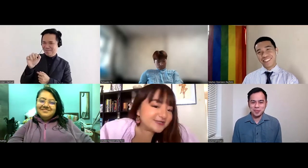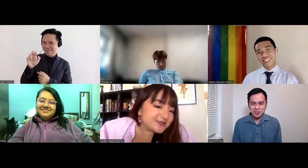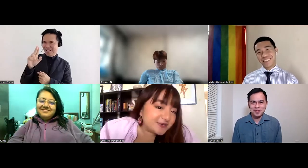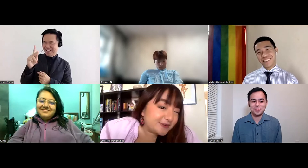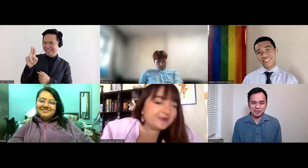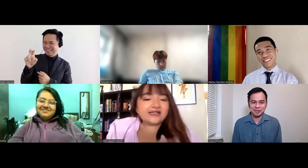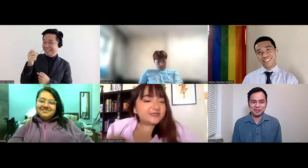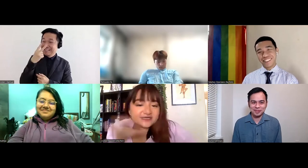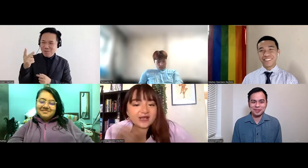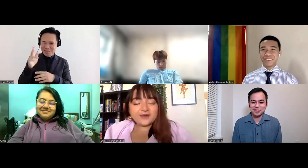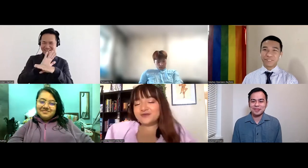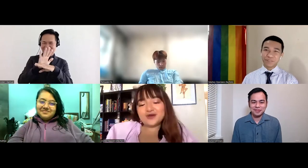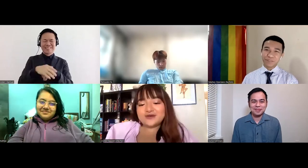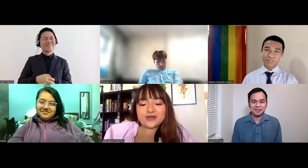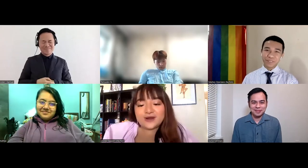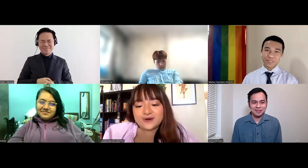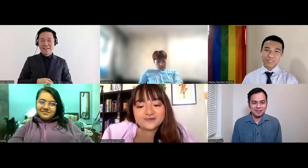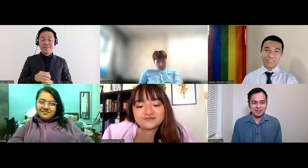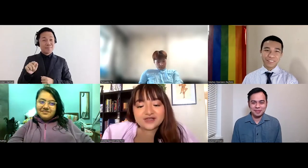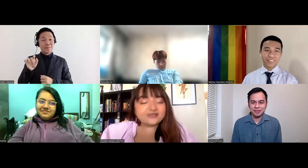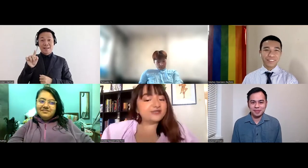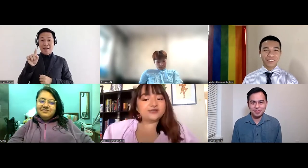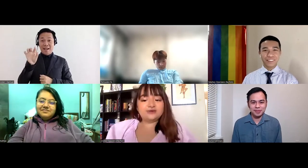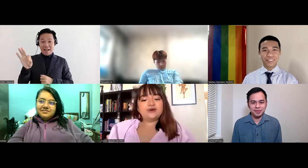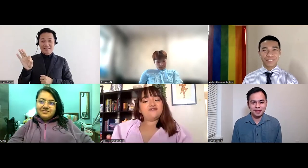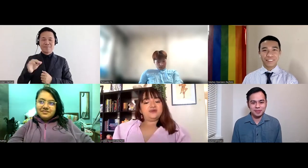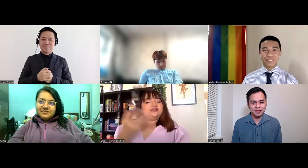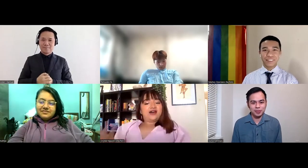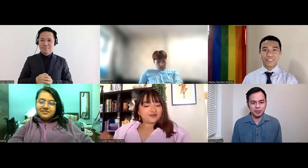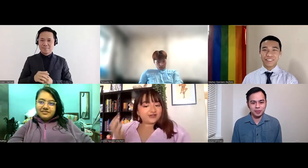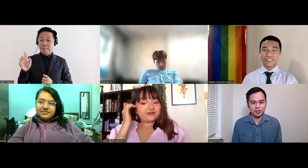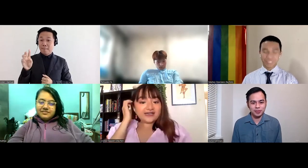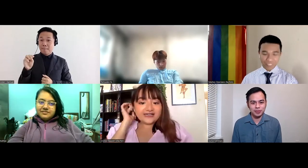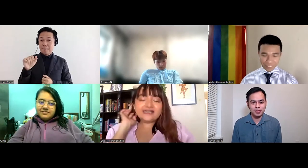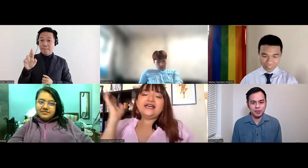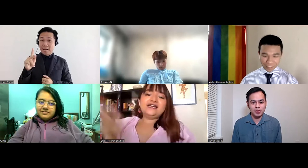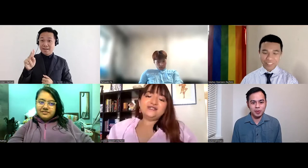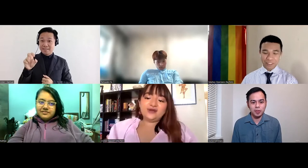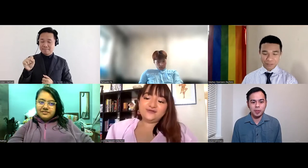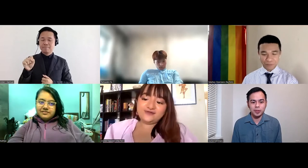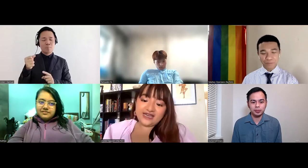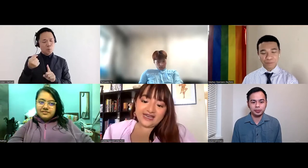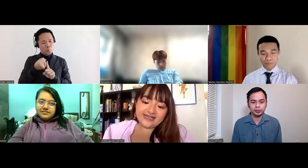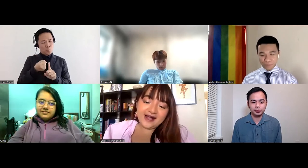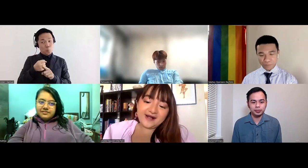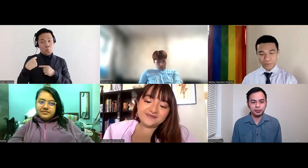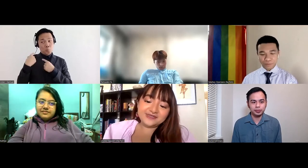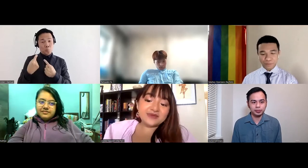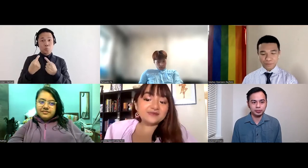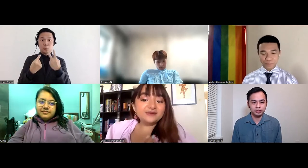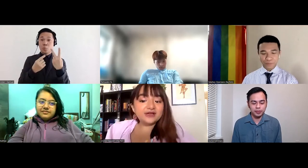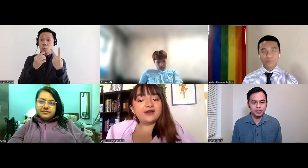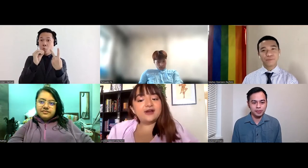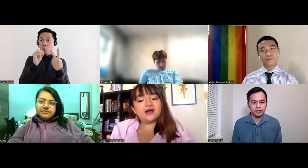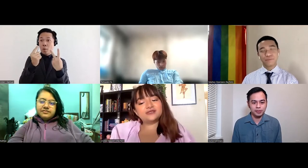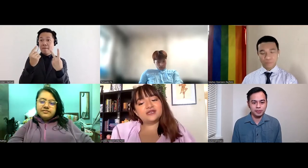I ask you, just a segue from that video, since you have been an advocate already in 2015, to make